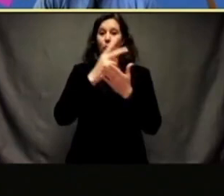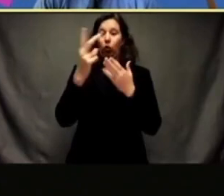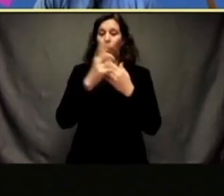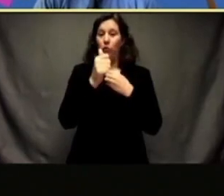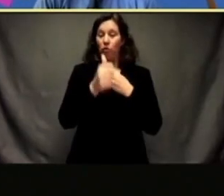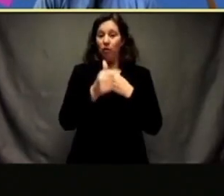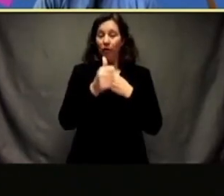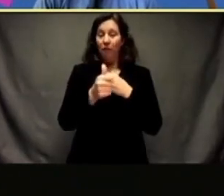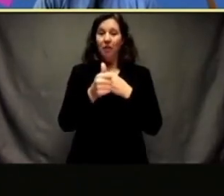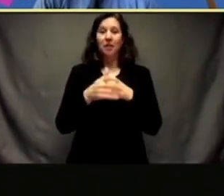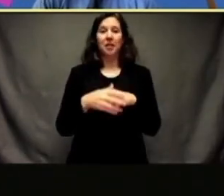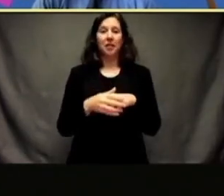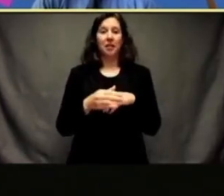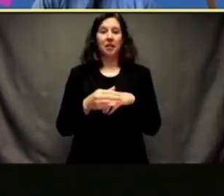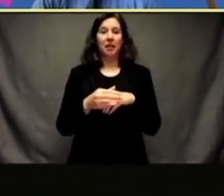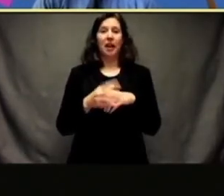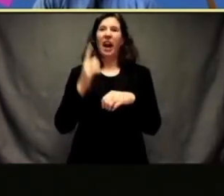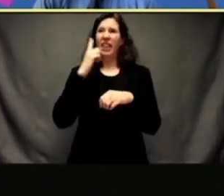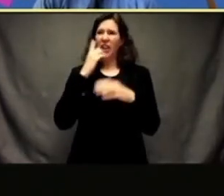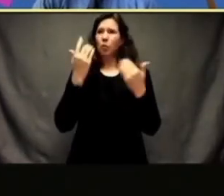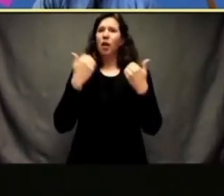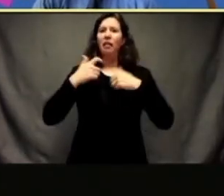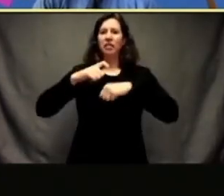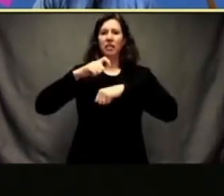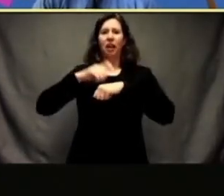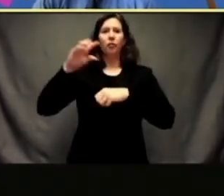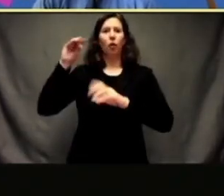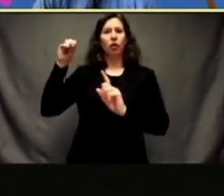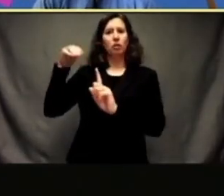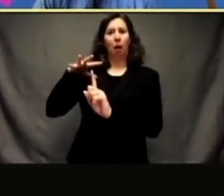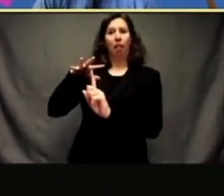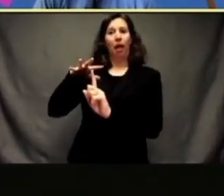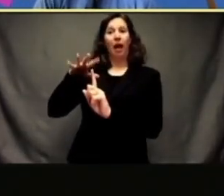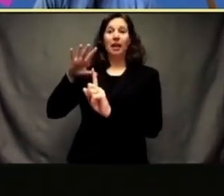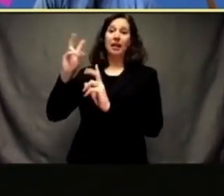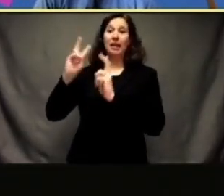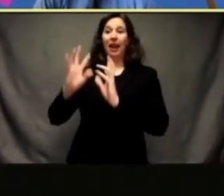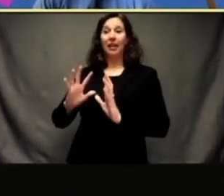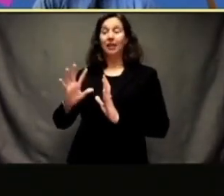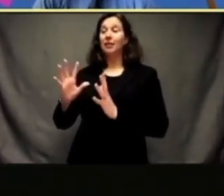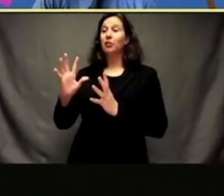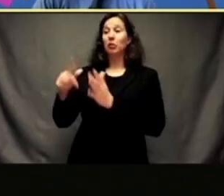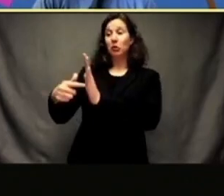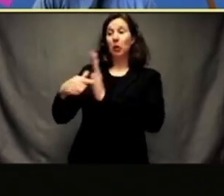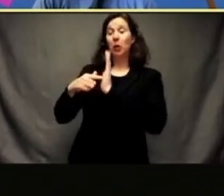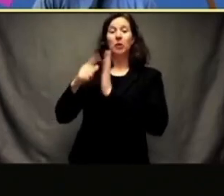can do with it. And I think we do have time for our spotlight guests to show us what they've been doing.